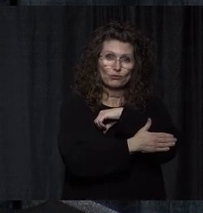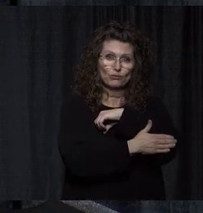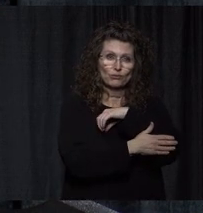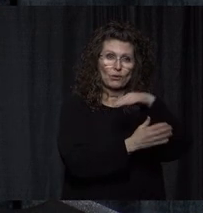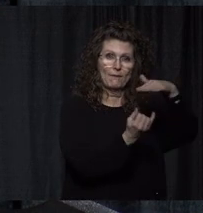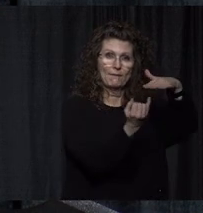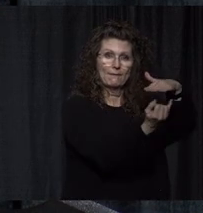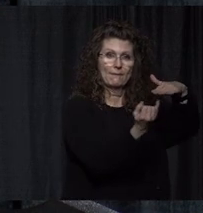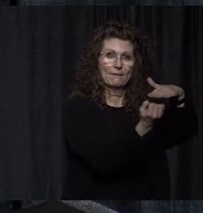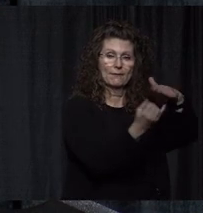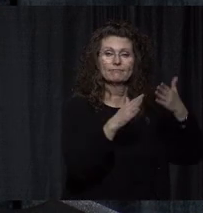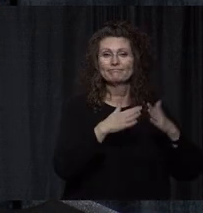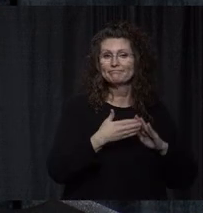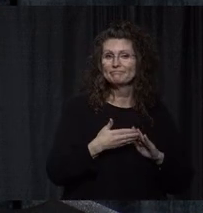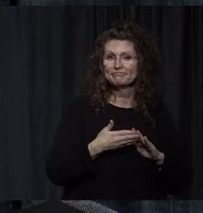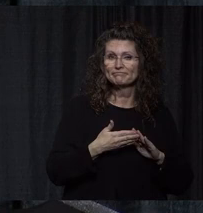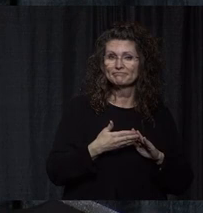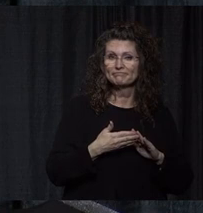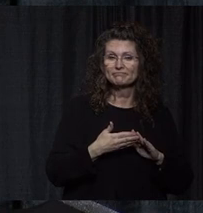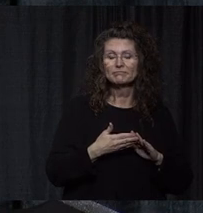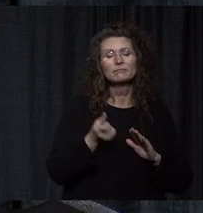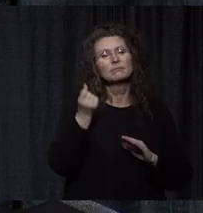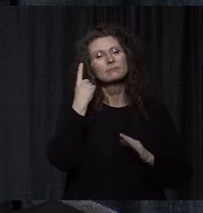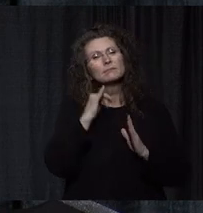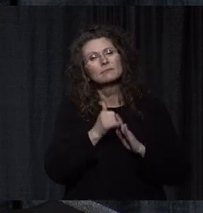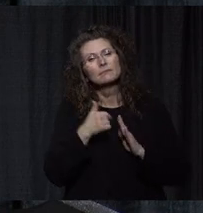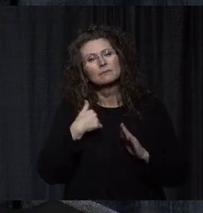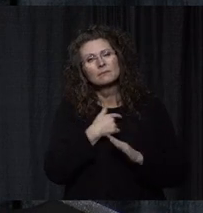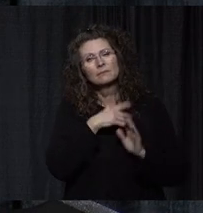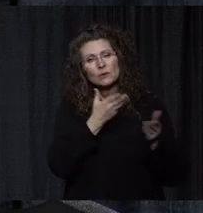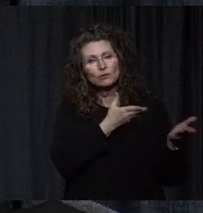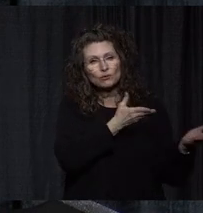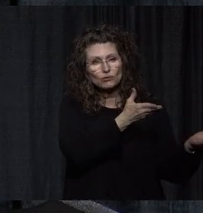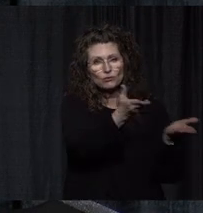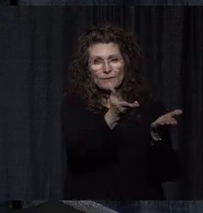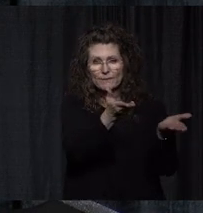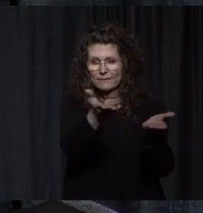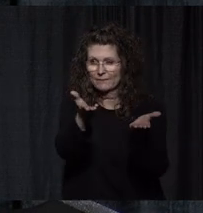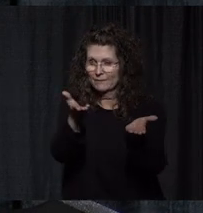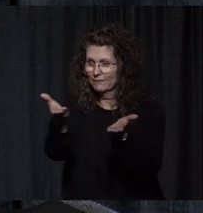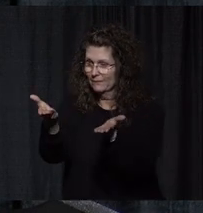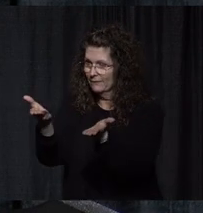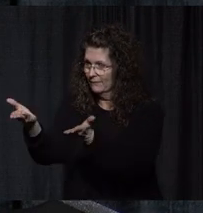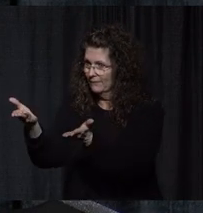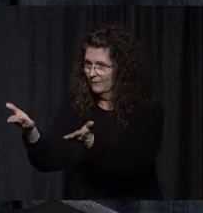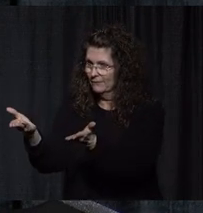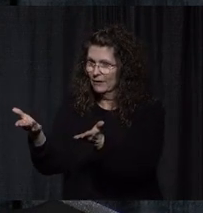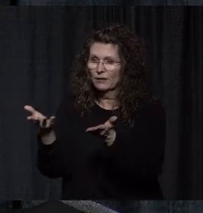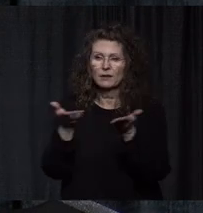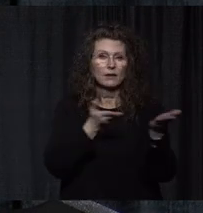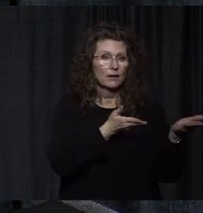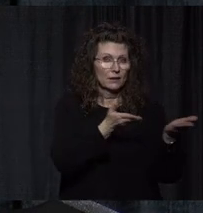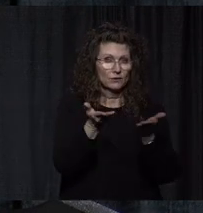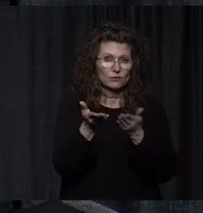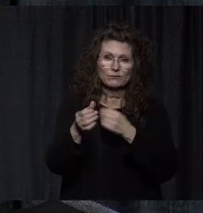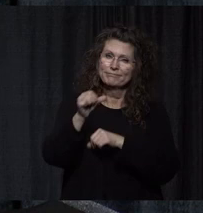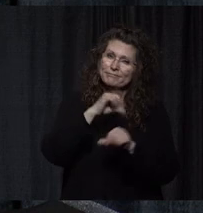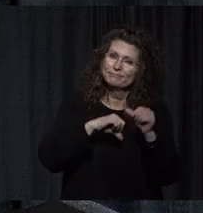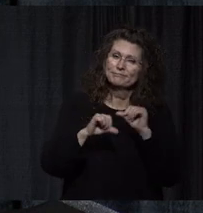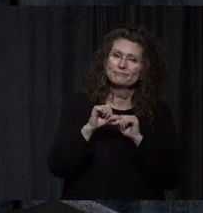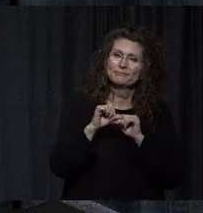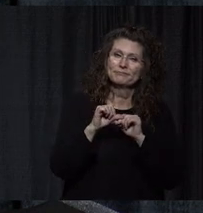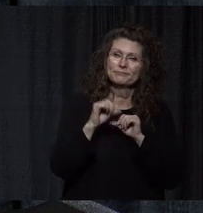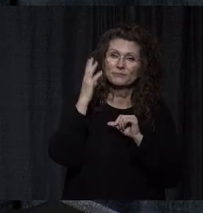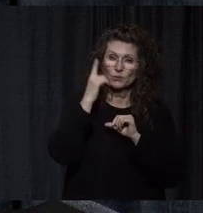communities, to understand how we can better serve them and serve each other because we are